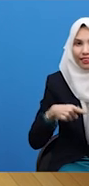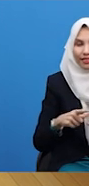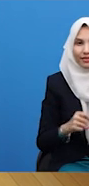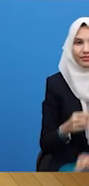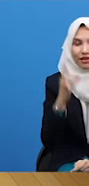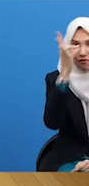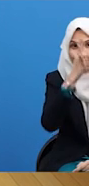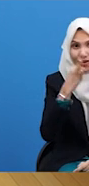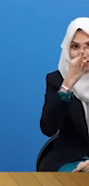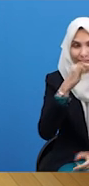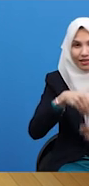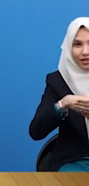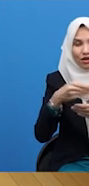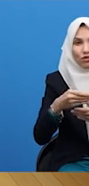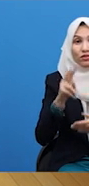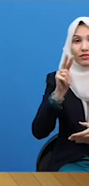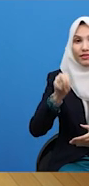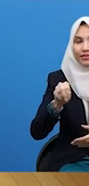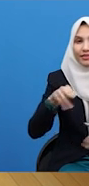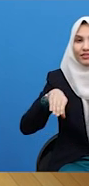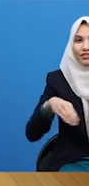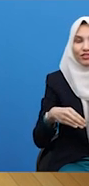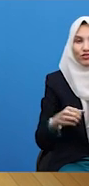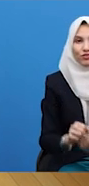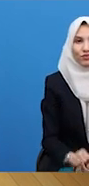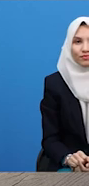Let's find out what you need to do.